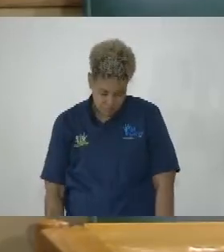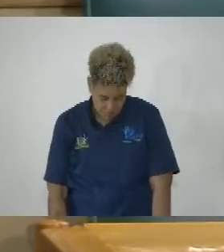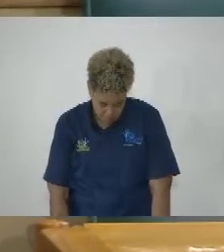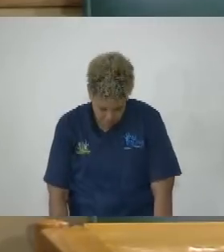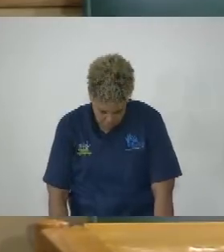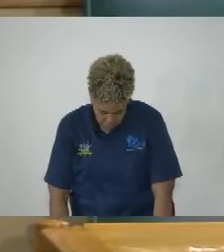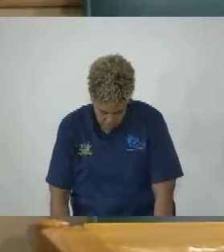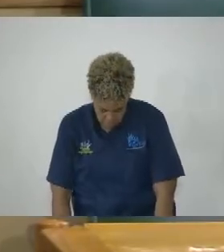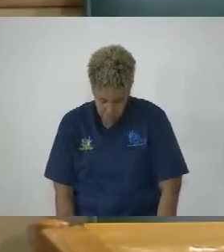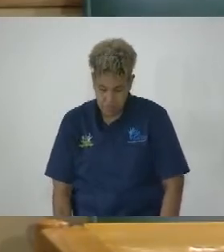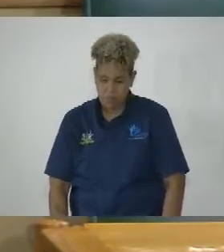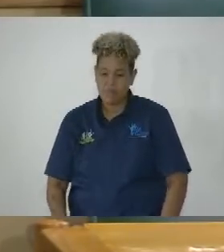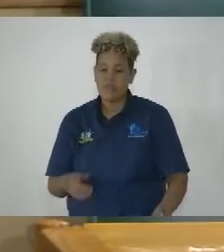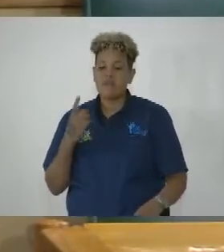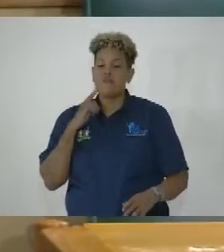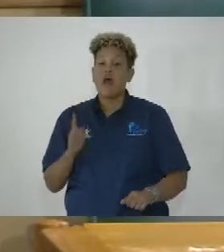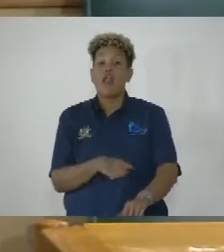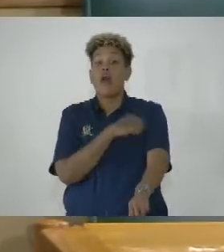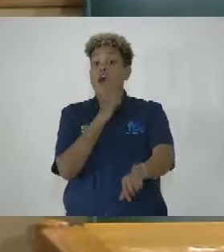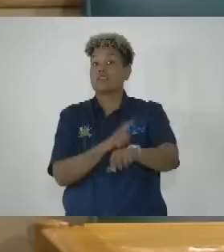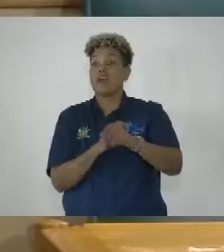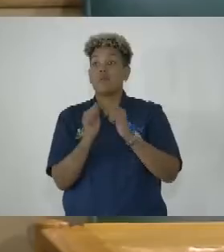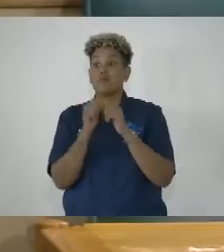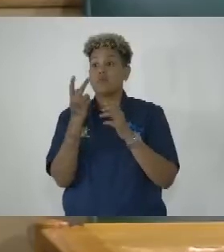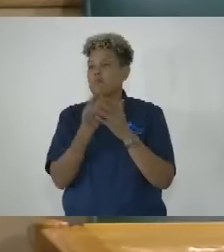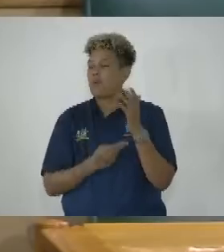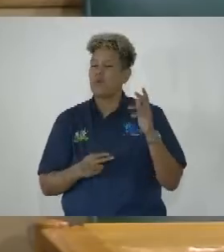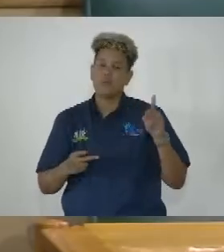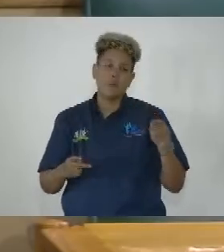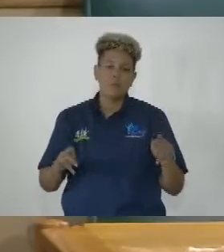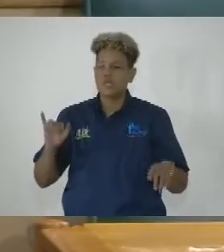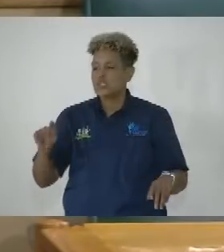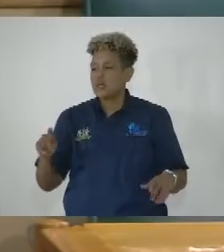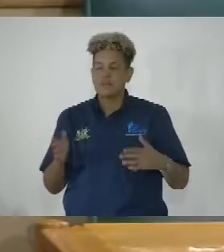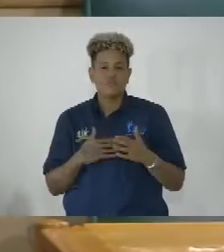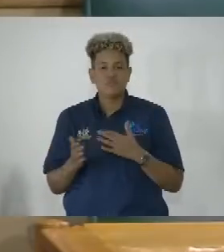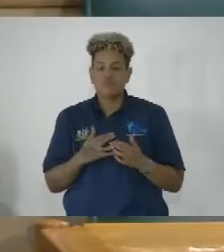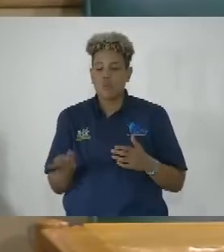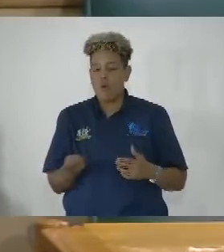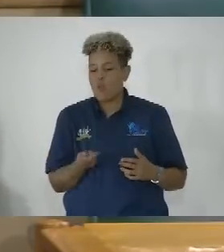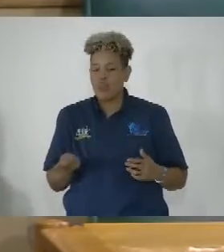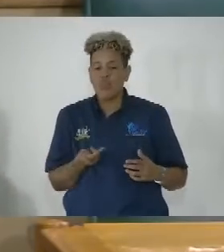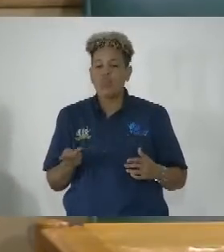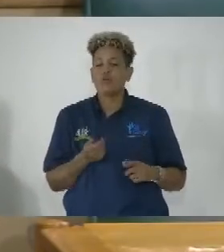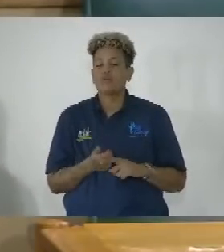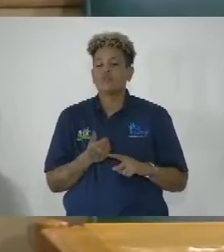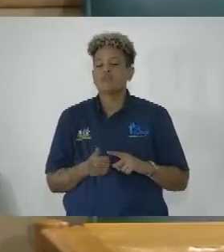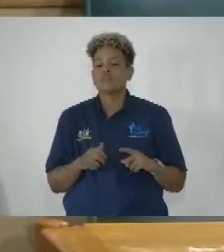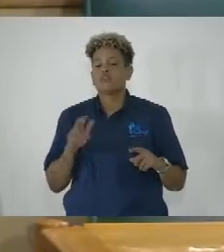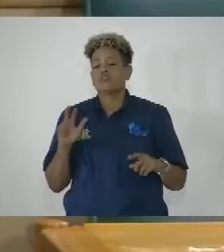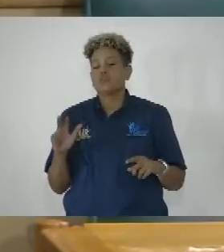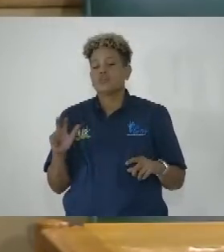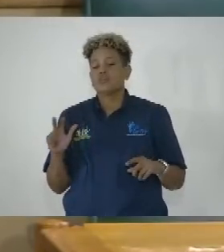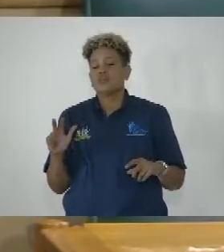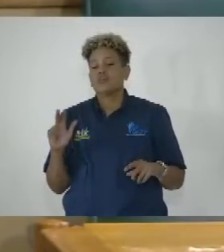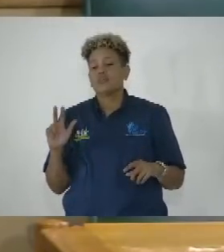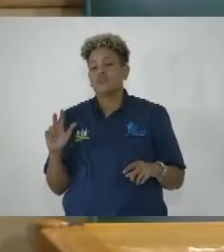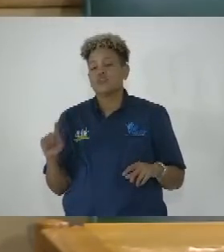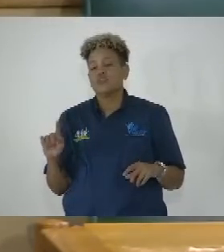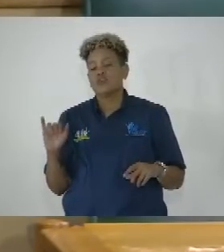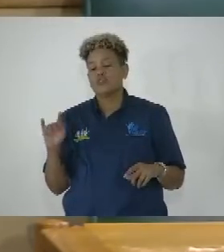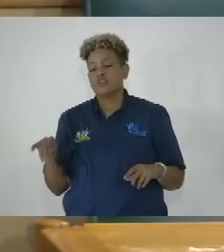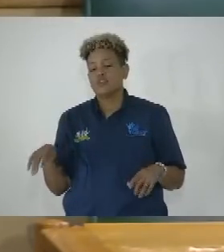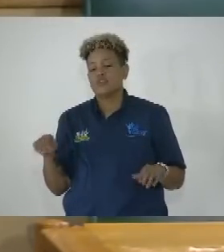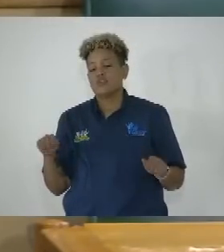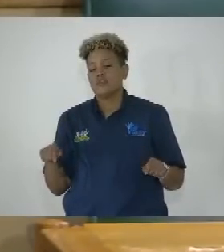with both administrations, both PNP and JLP administrations, although it's 3-1 JLP since I've been making this